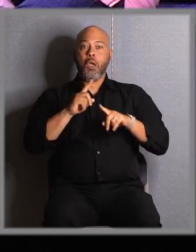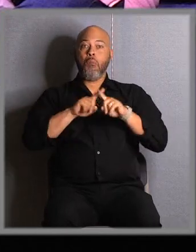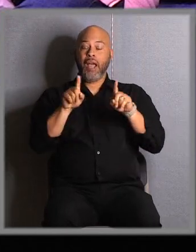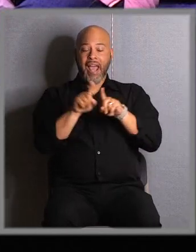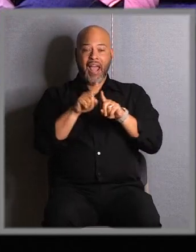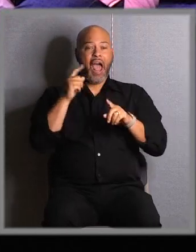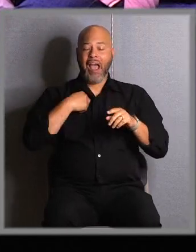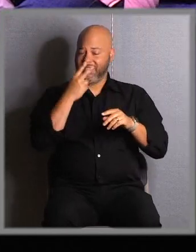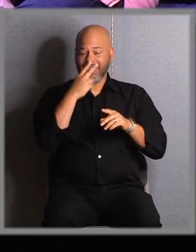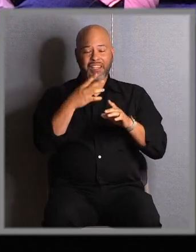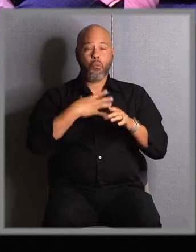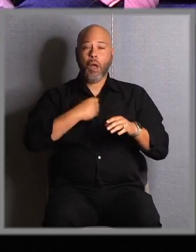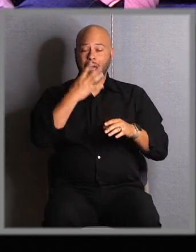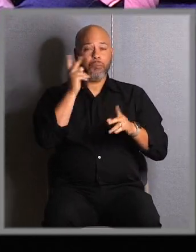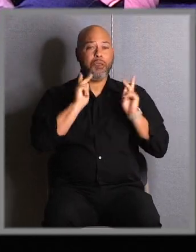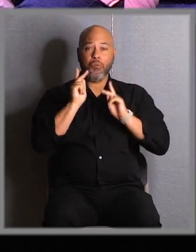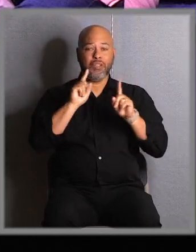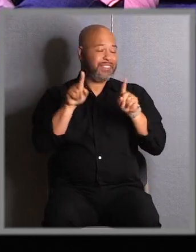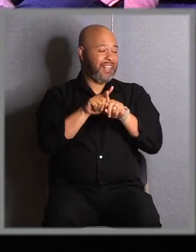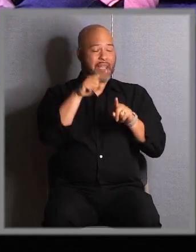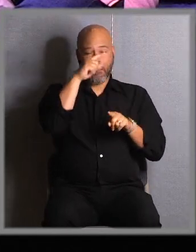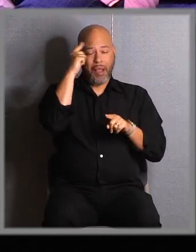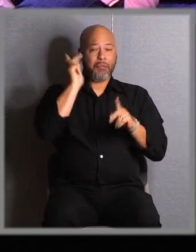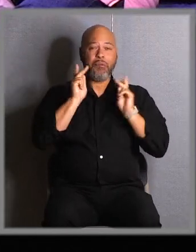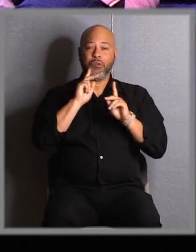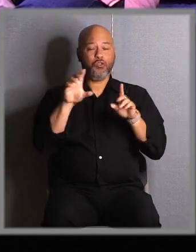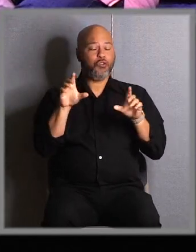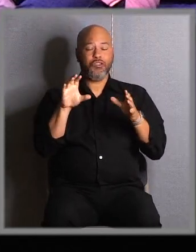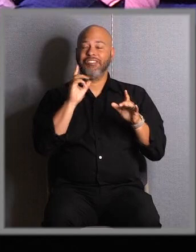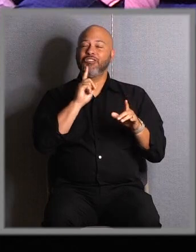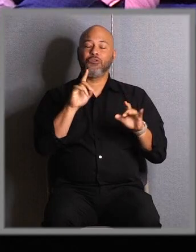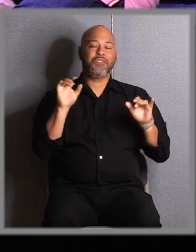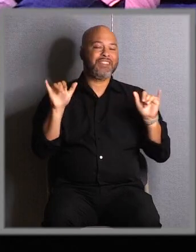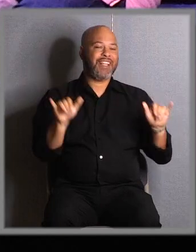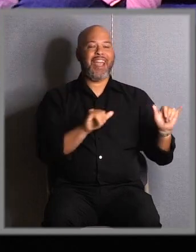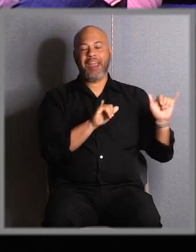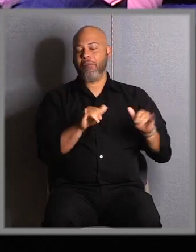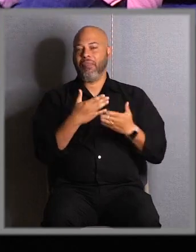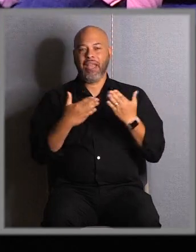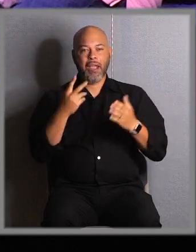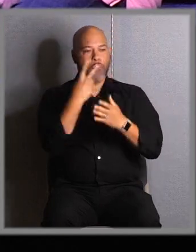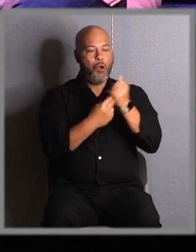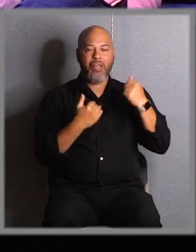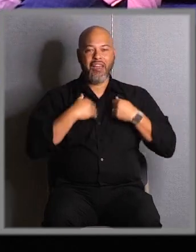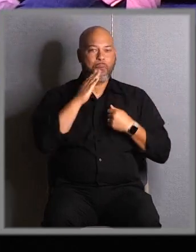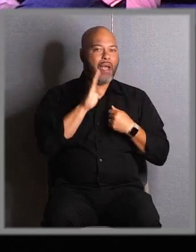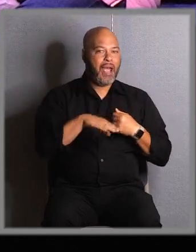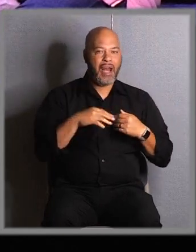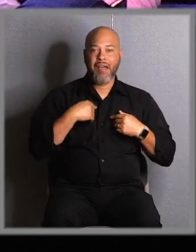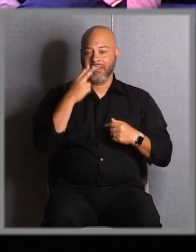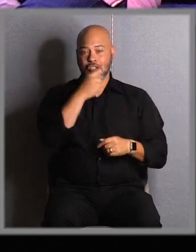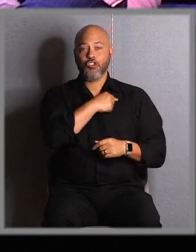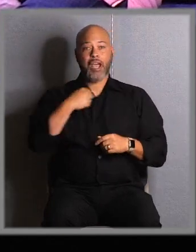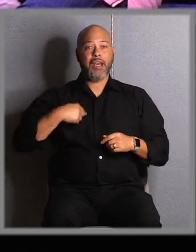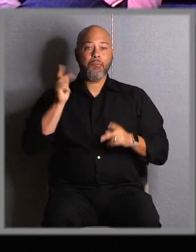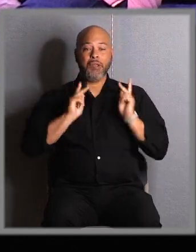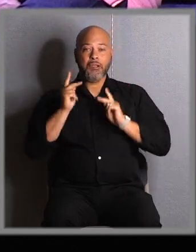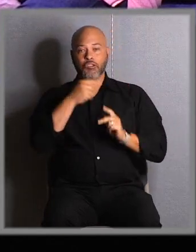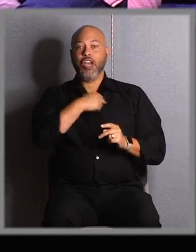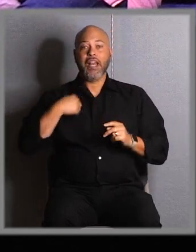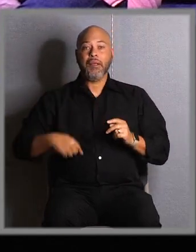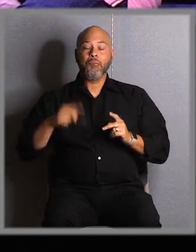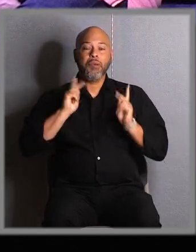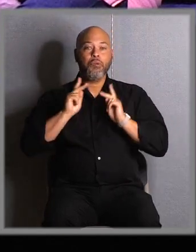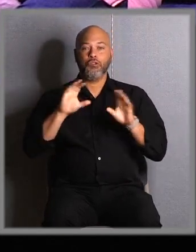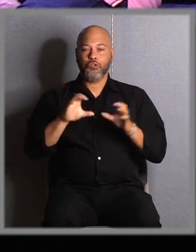white people as well as black people do bad things. I see Chinese people do bad things. It has